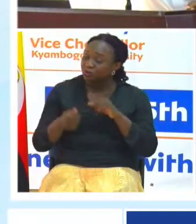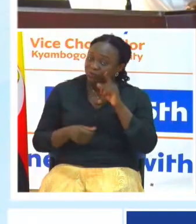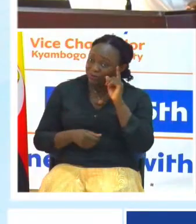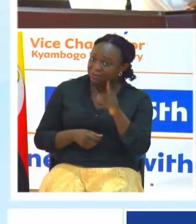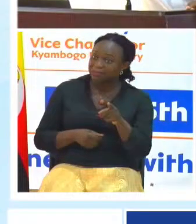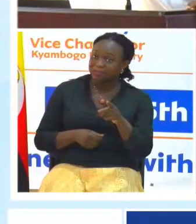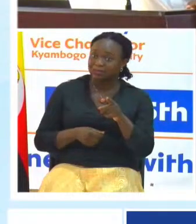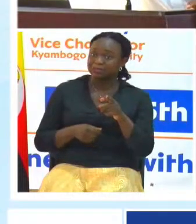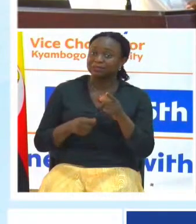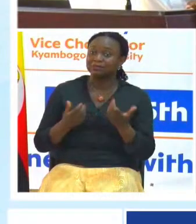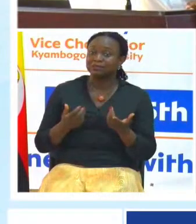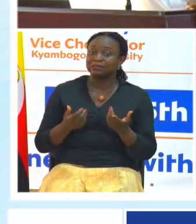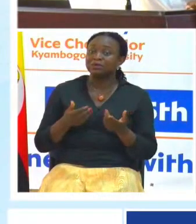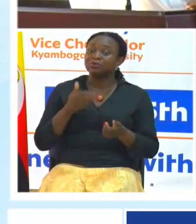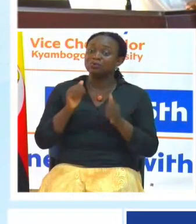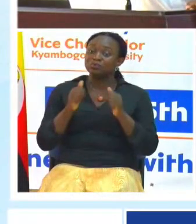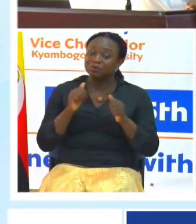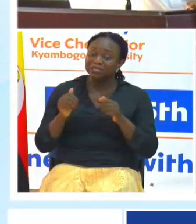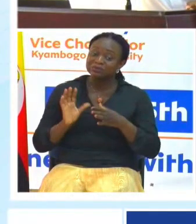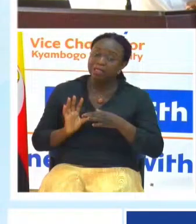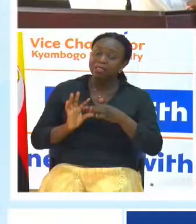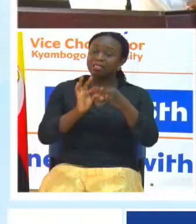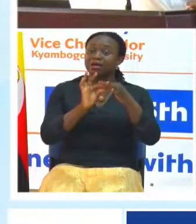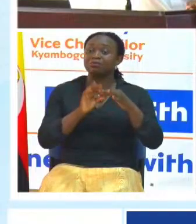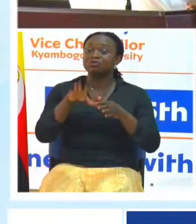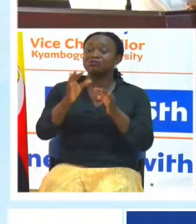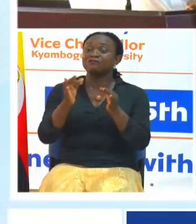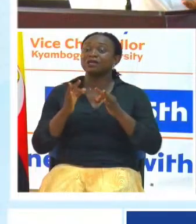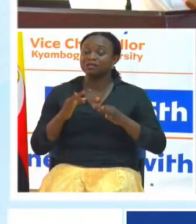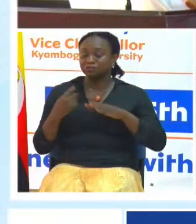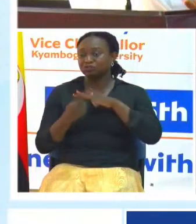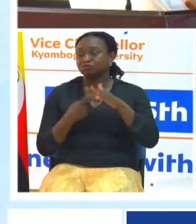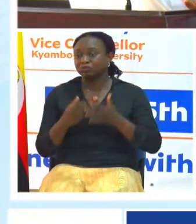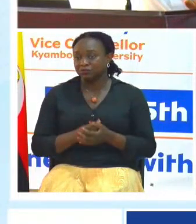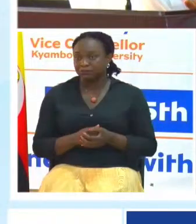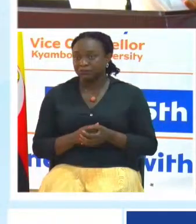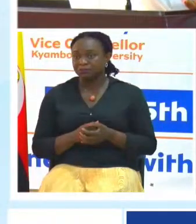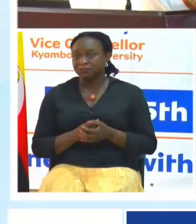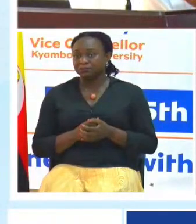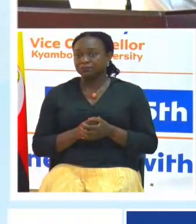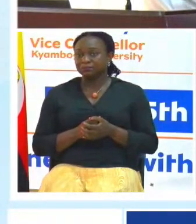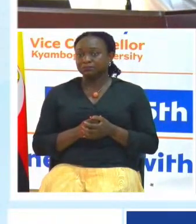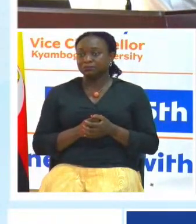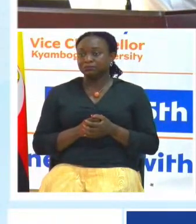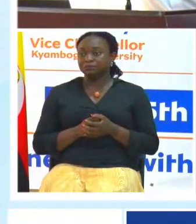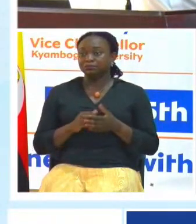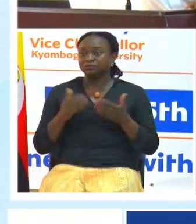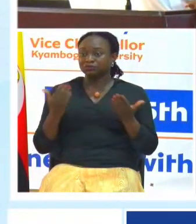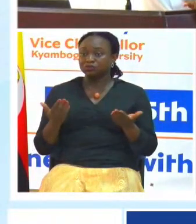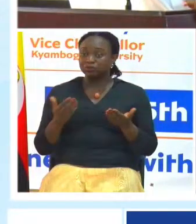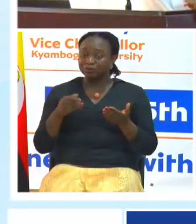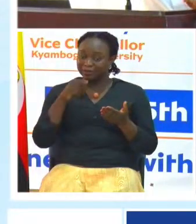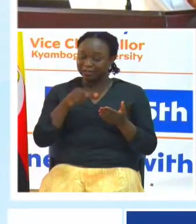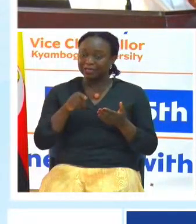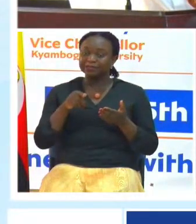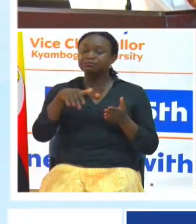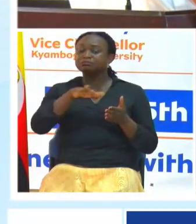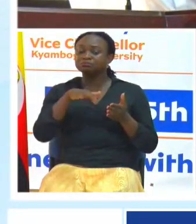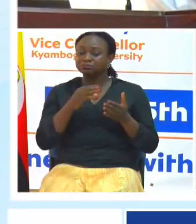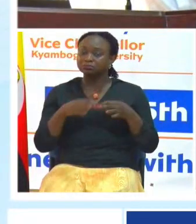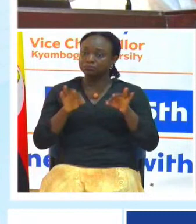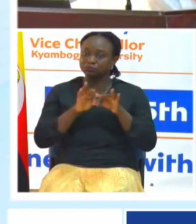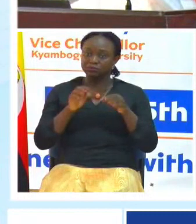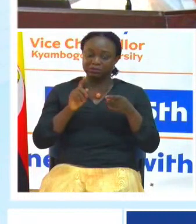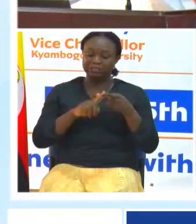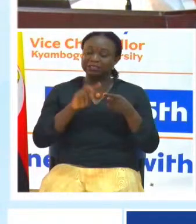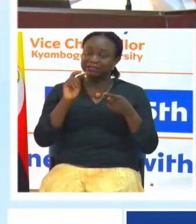that really meets your financial needs, okay, and who you are. So that's when the location comes into play. The second thing